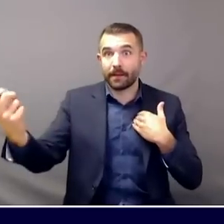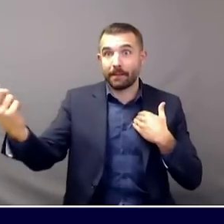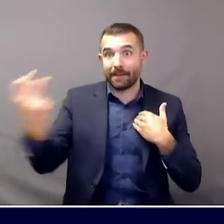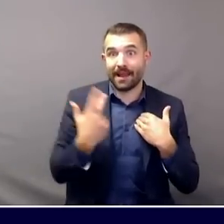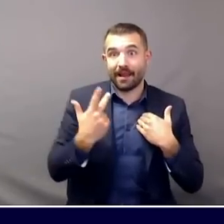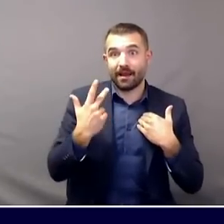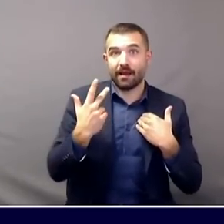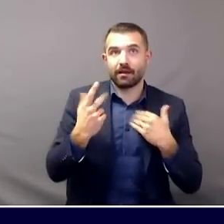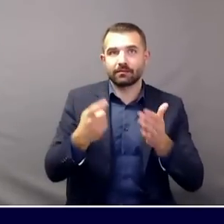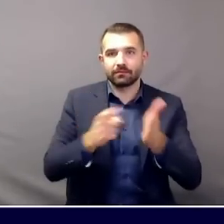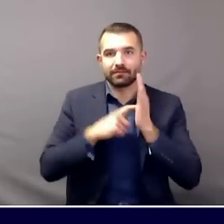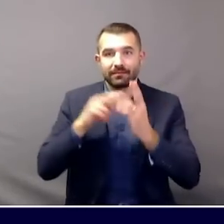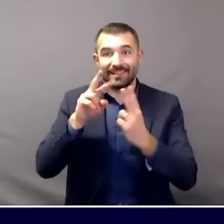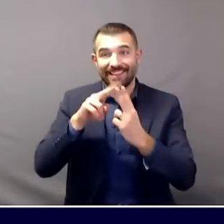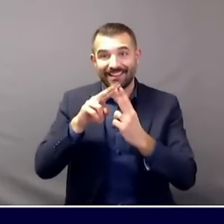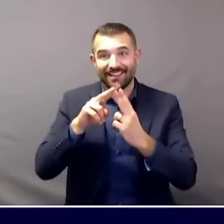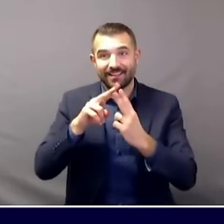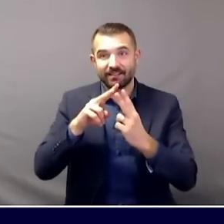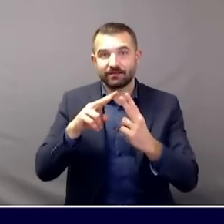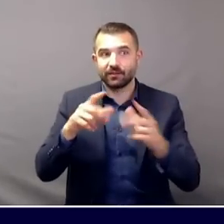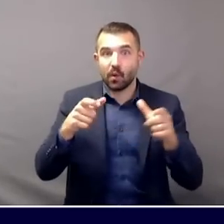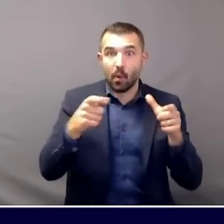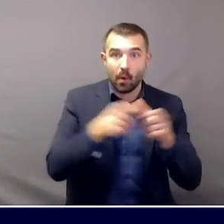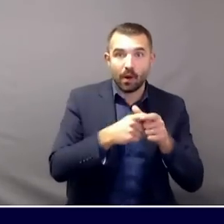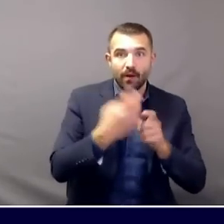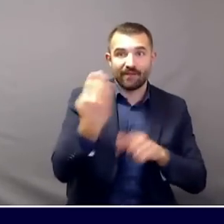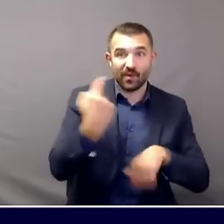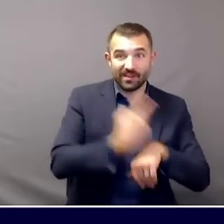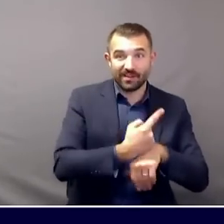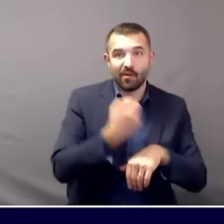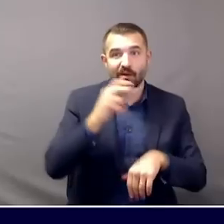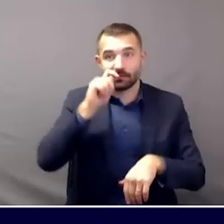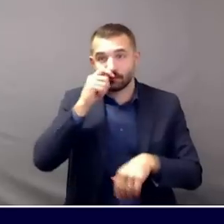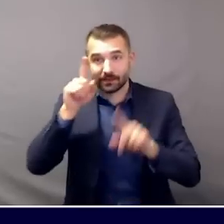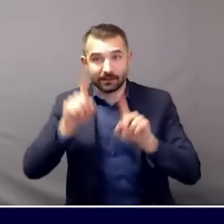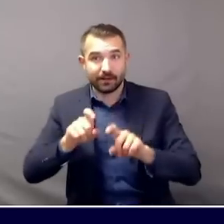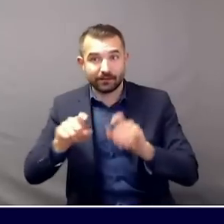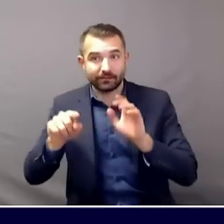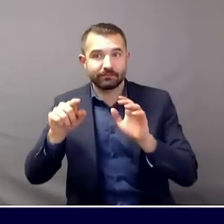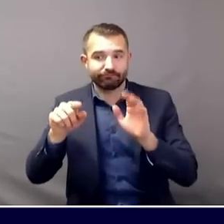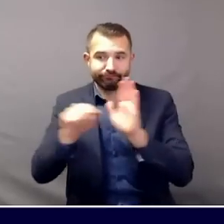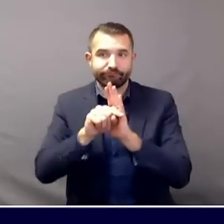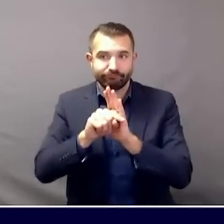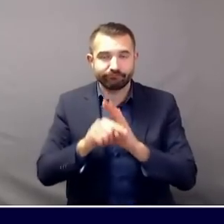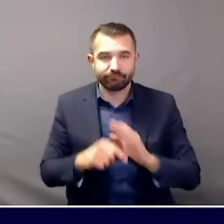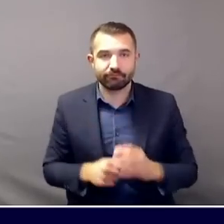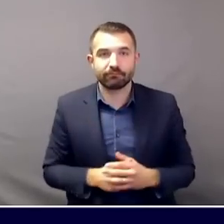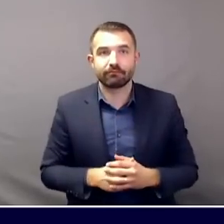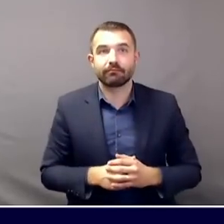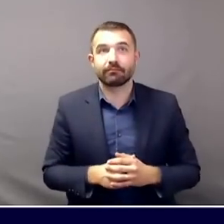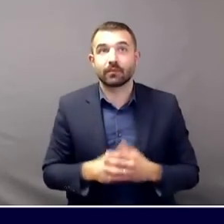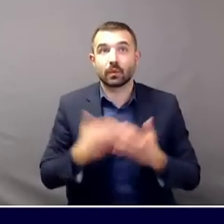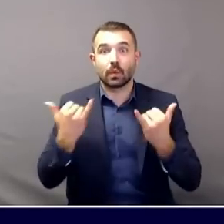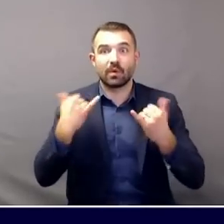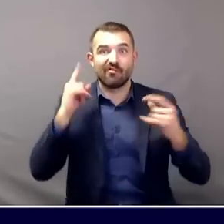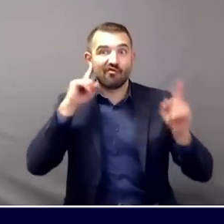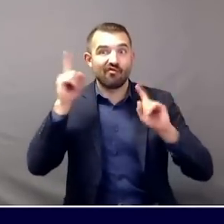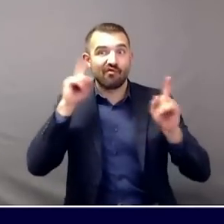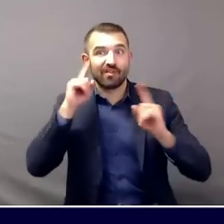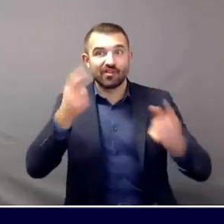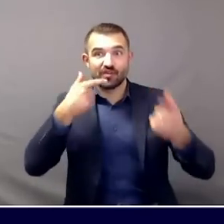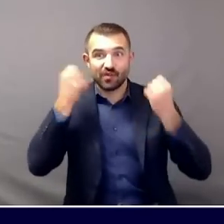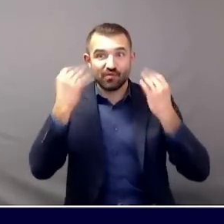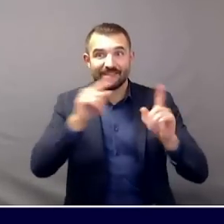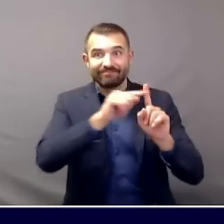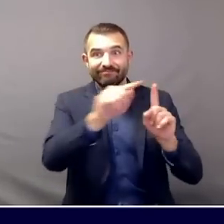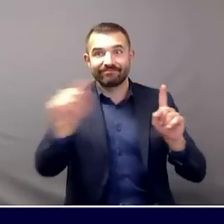others that many people seem to be having a problem getting tests in a timely fashion, getting results in a timely fashion. That's probably